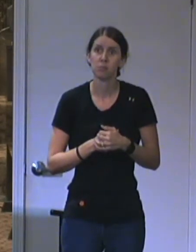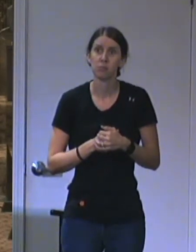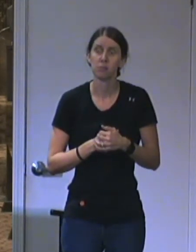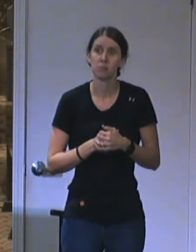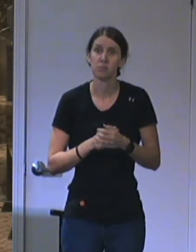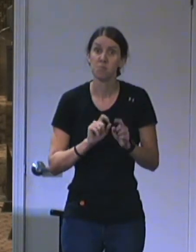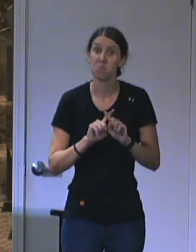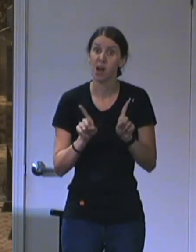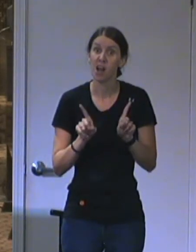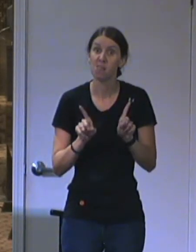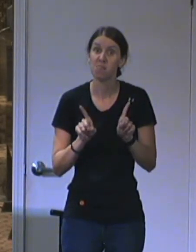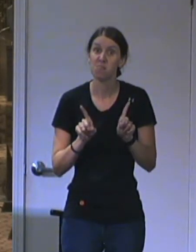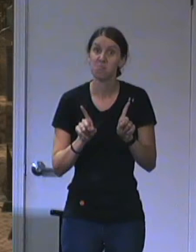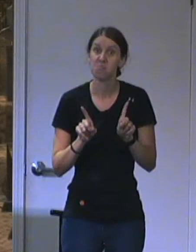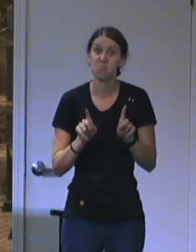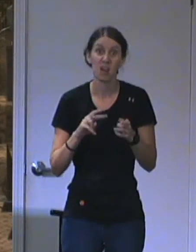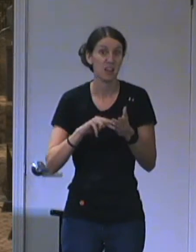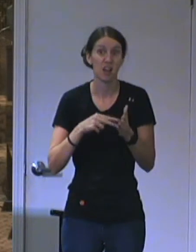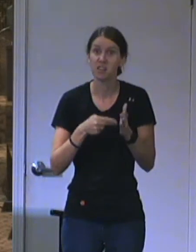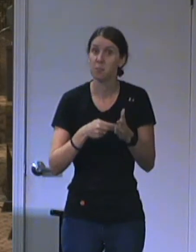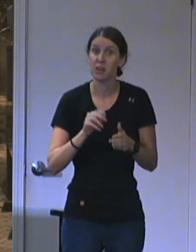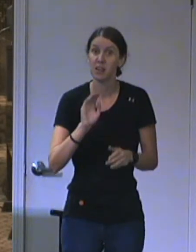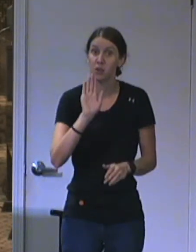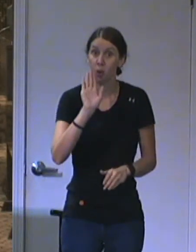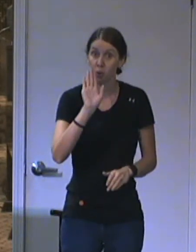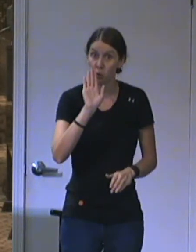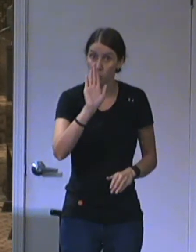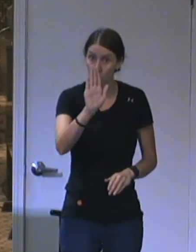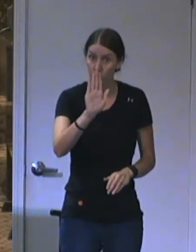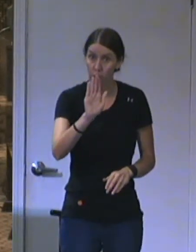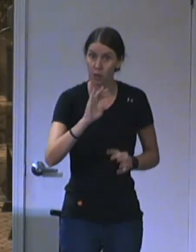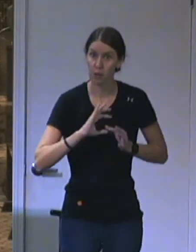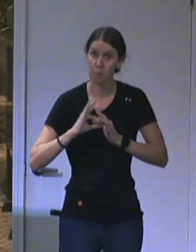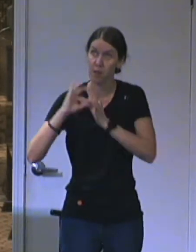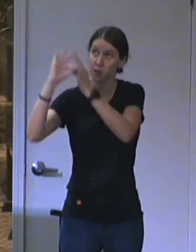That doesn't say that you're a child of God.